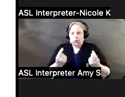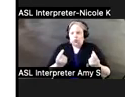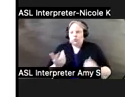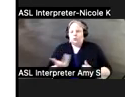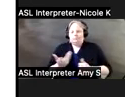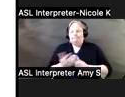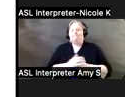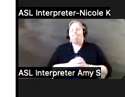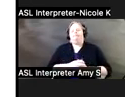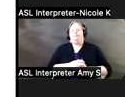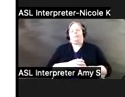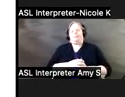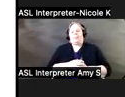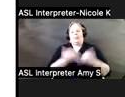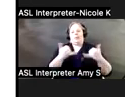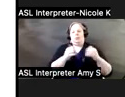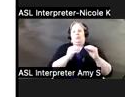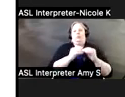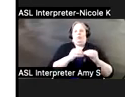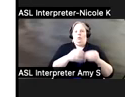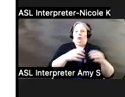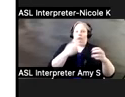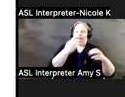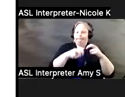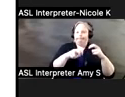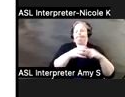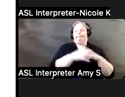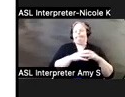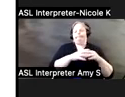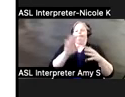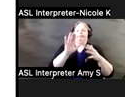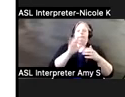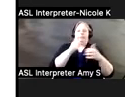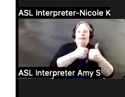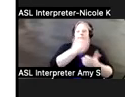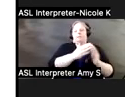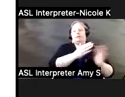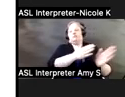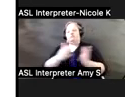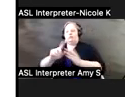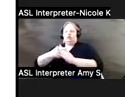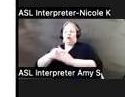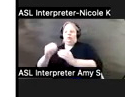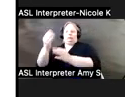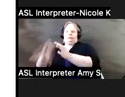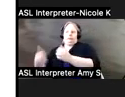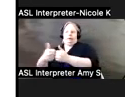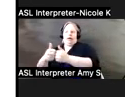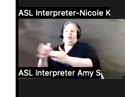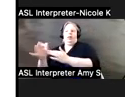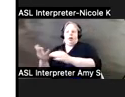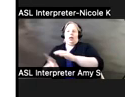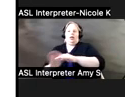they need to do in order to play some of these more complex video games, we might want to start off with simpler controls or simpler games, and then maybe slowly work our way up to more of the complex